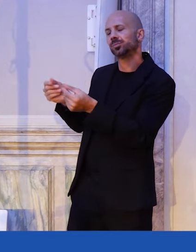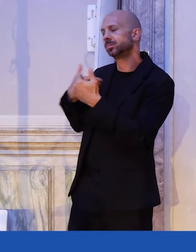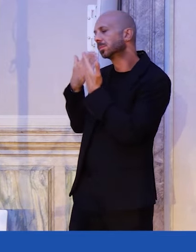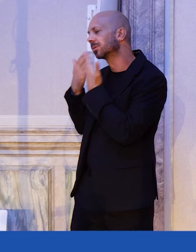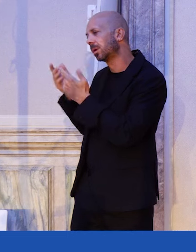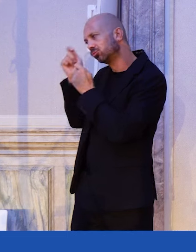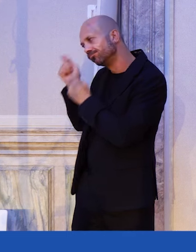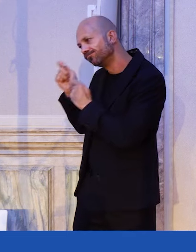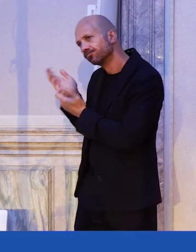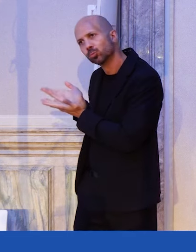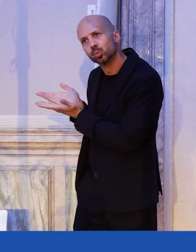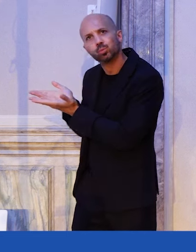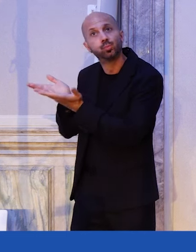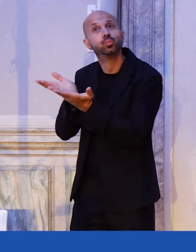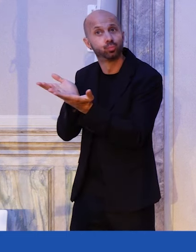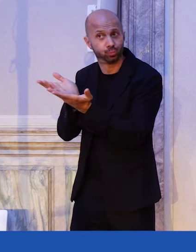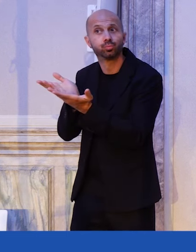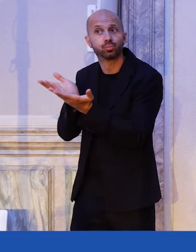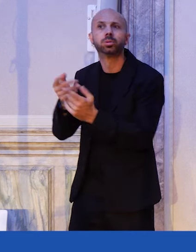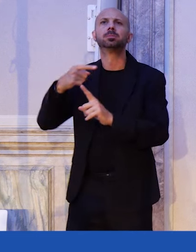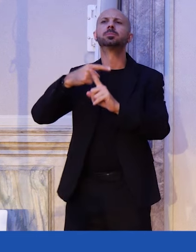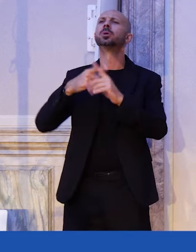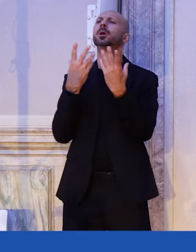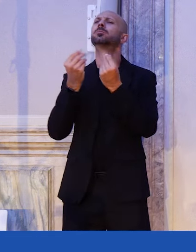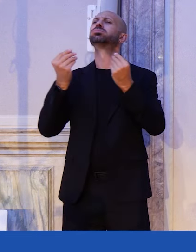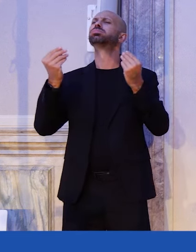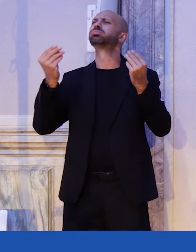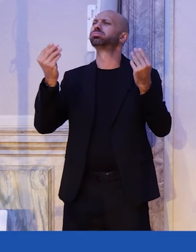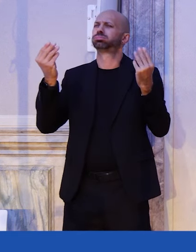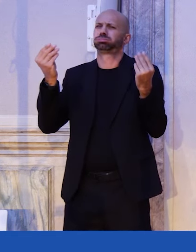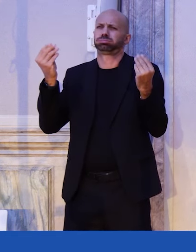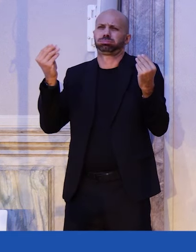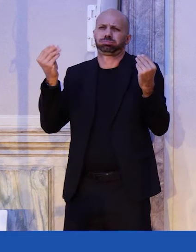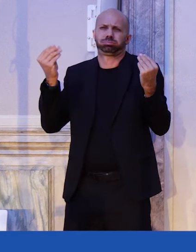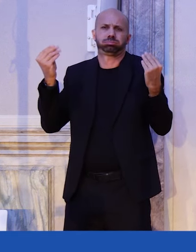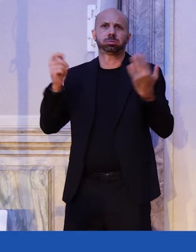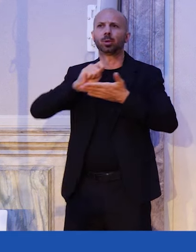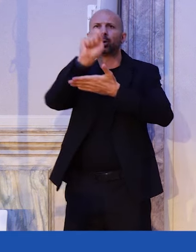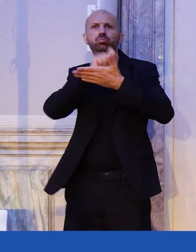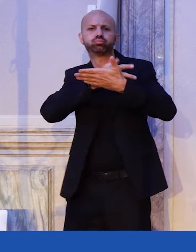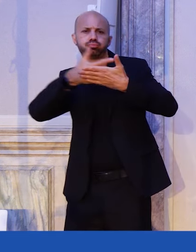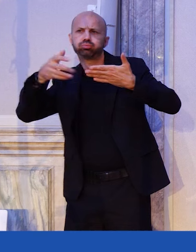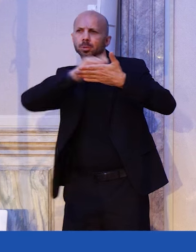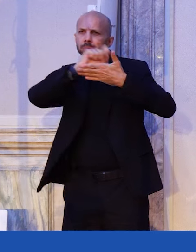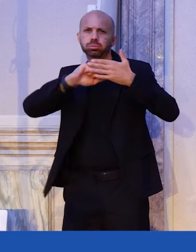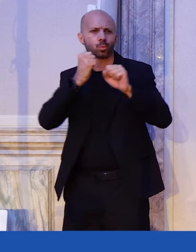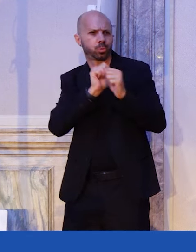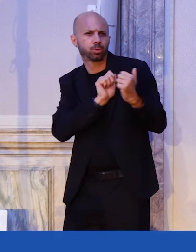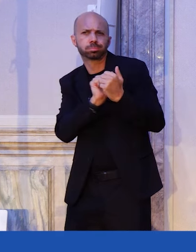of composers we've met and worked with through the ensemble's history without whom we would have nothing to